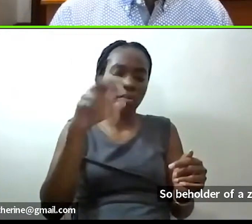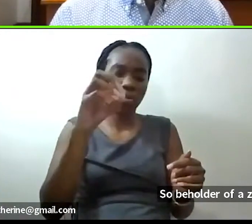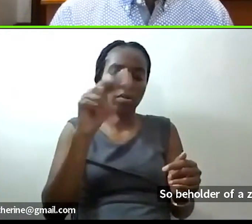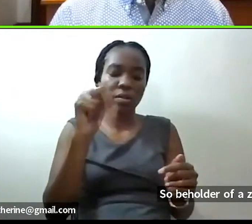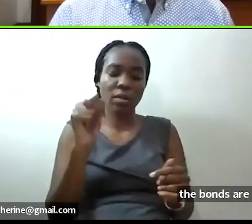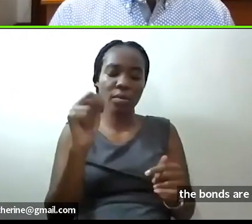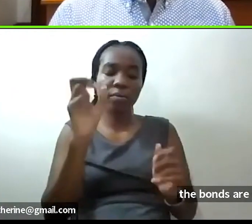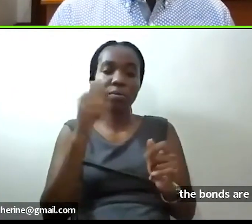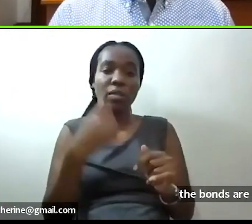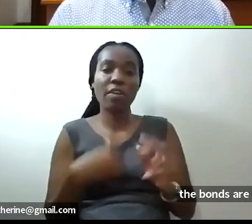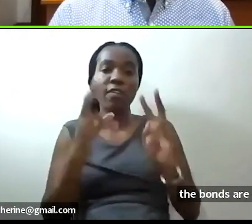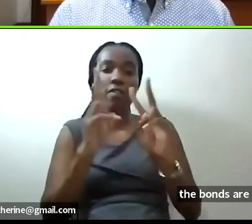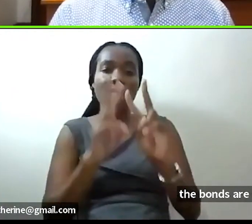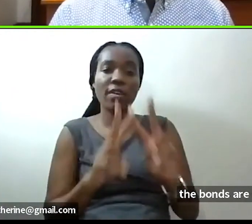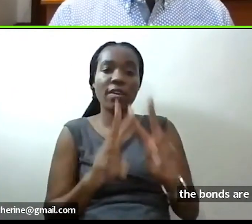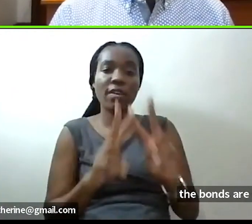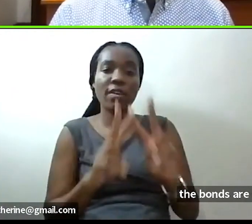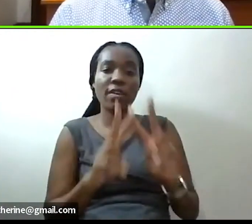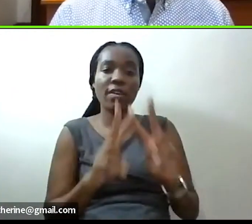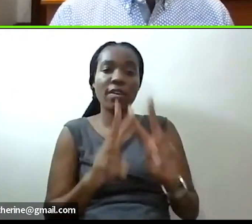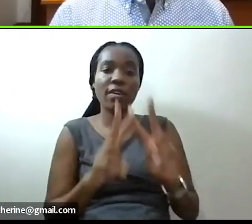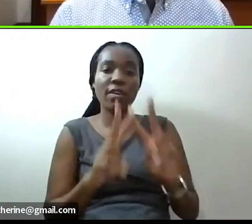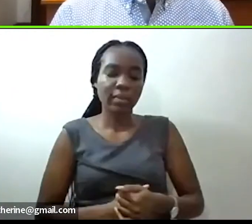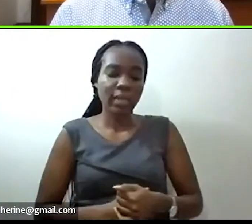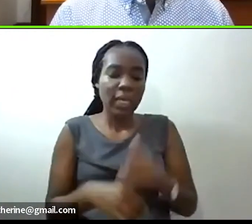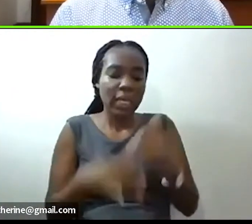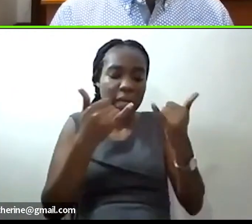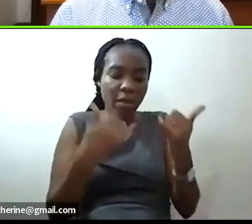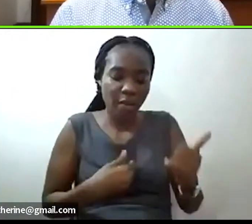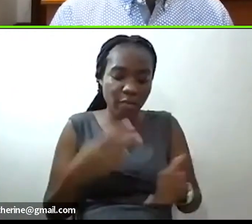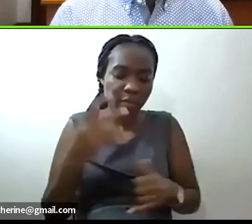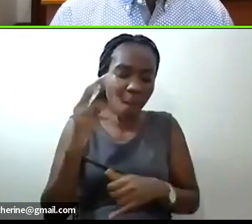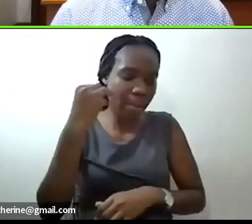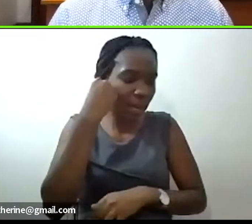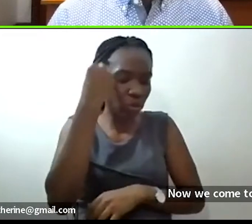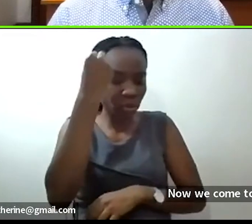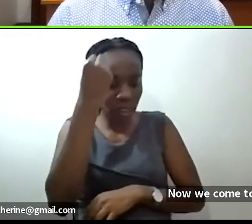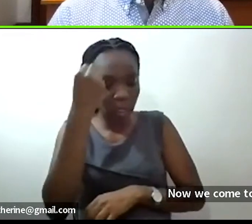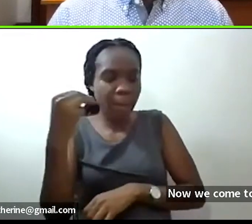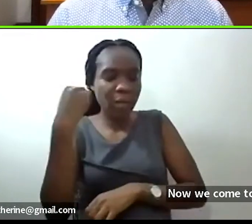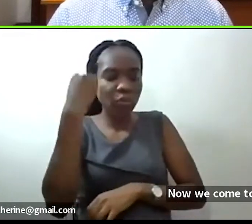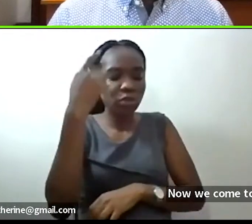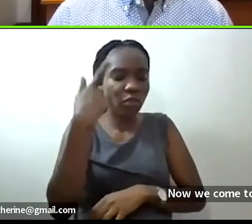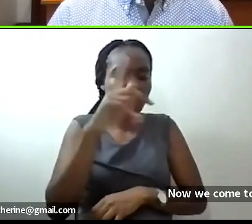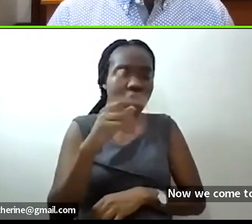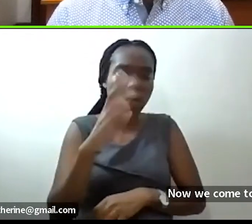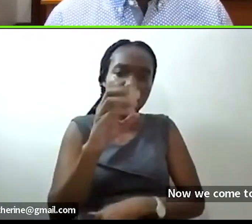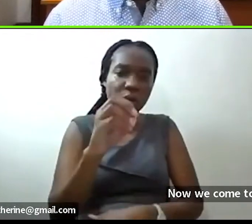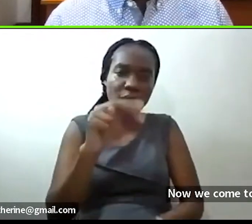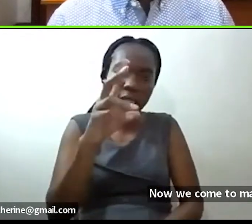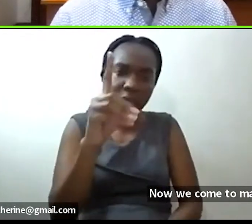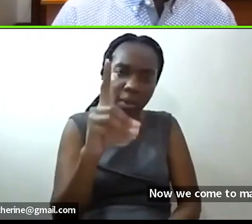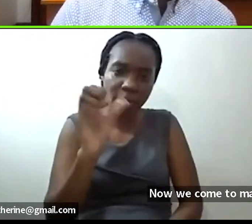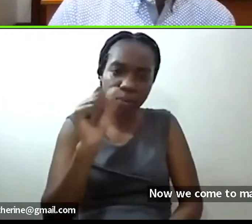discount. Now, if we come to maturity, the term to maturity of a bond is the number of years the debt is outstanding or the number of